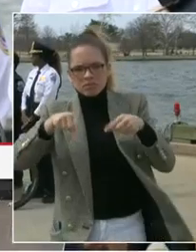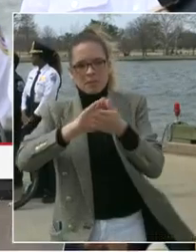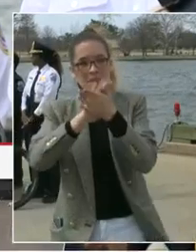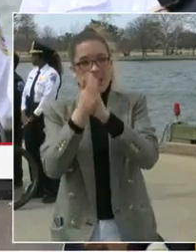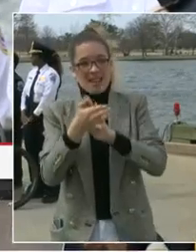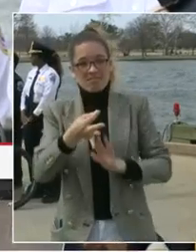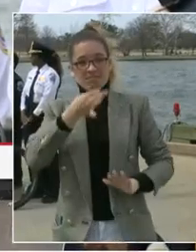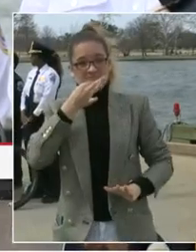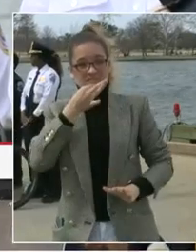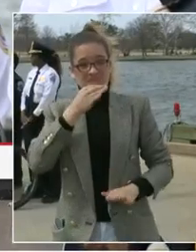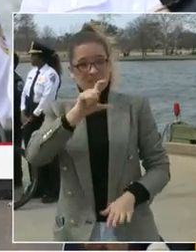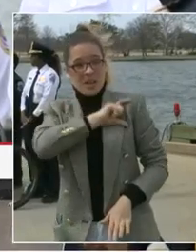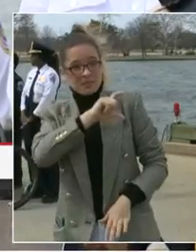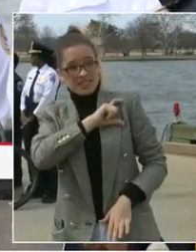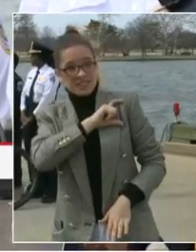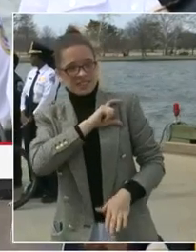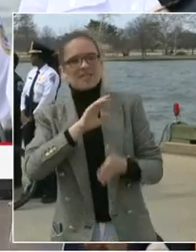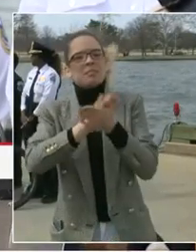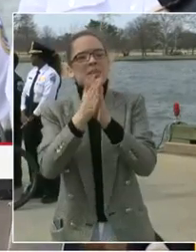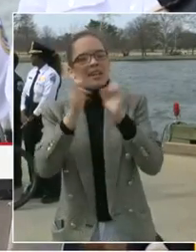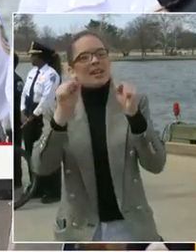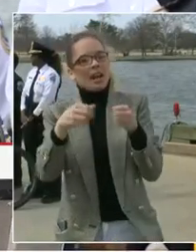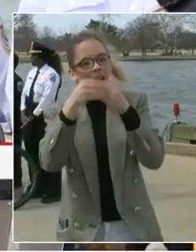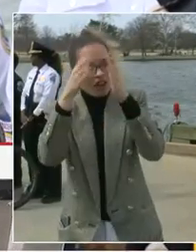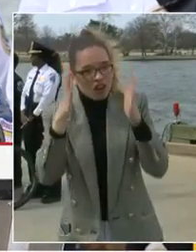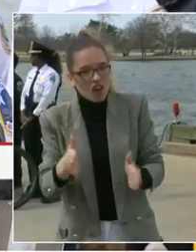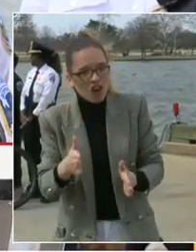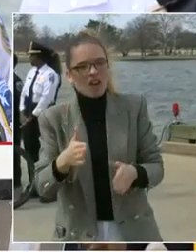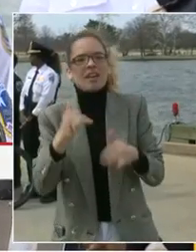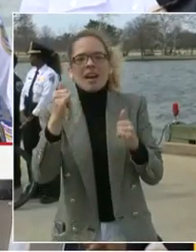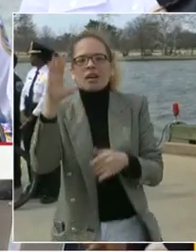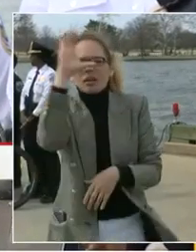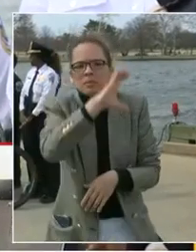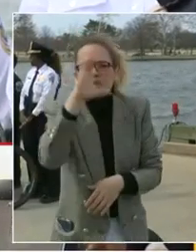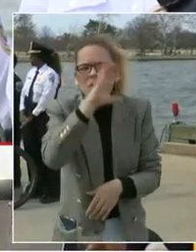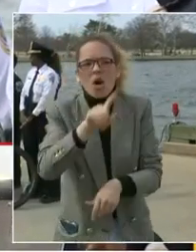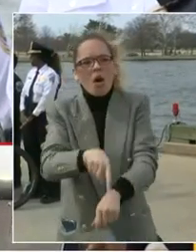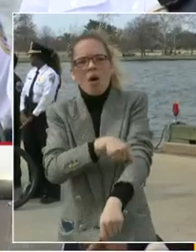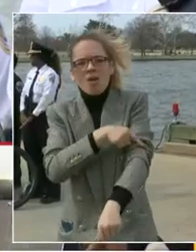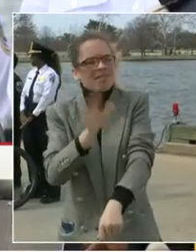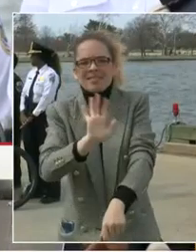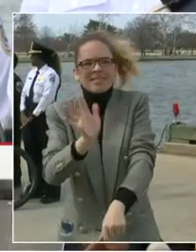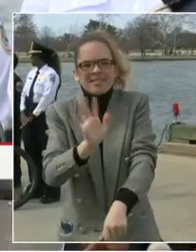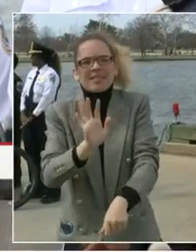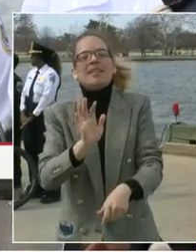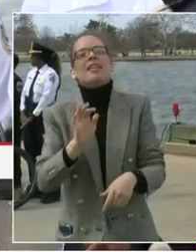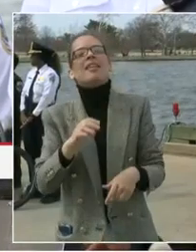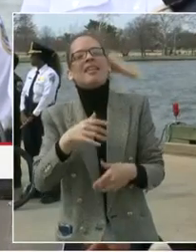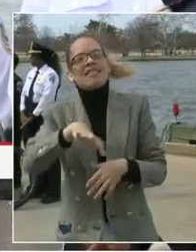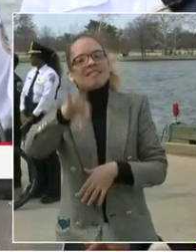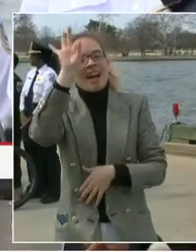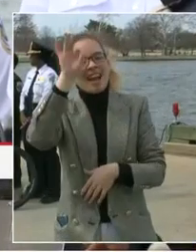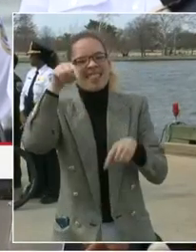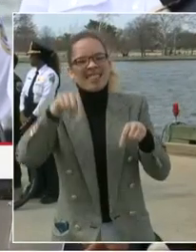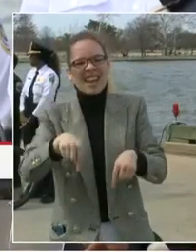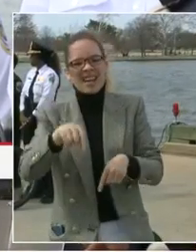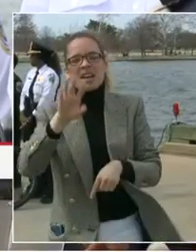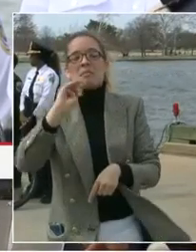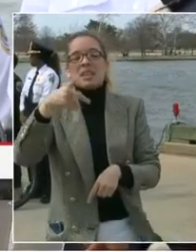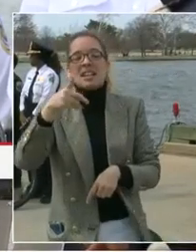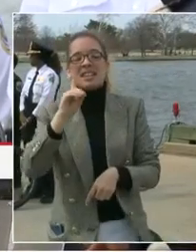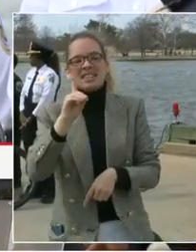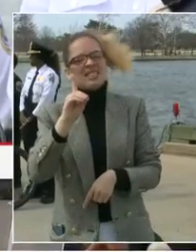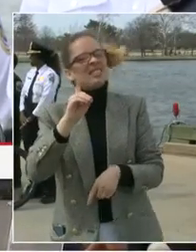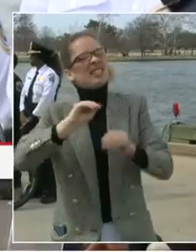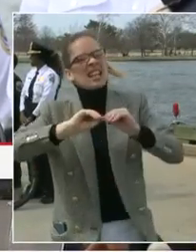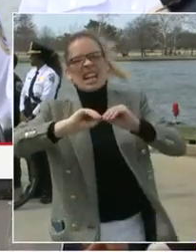someday. My search didn't take me long. I was drawn to MPD by its diversity, the clear opportunities that I saw for women, and the